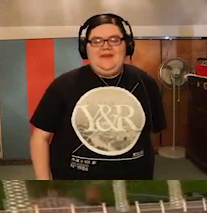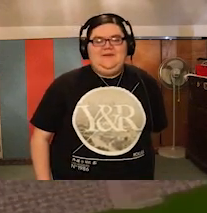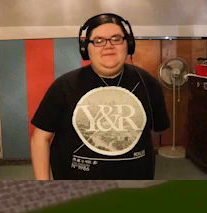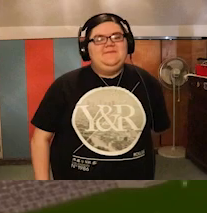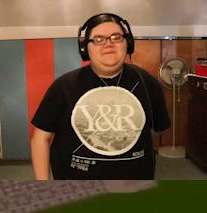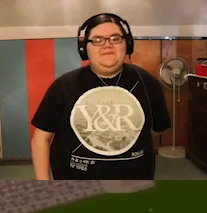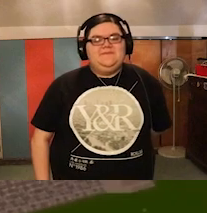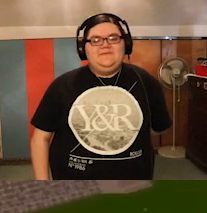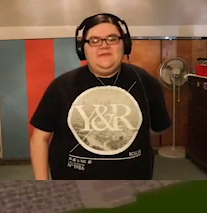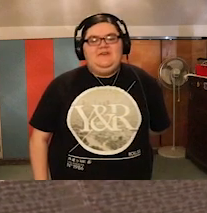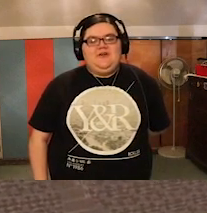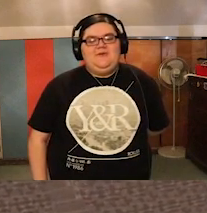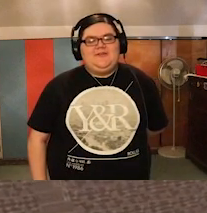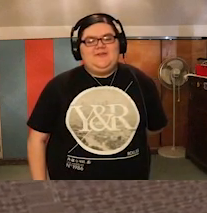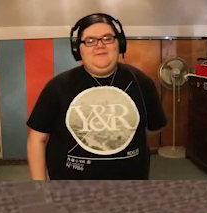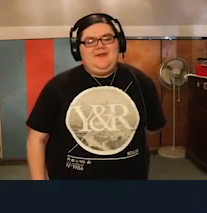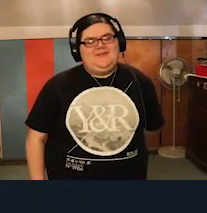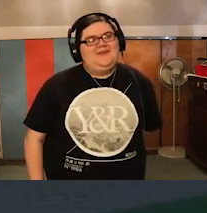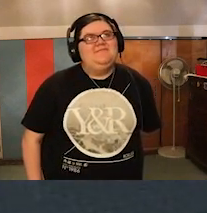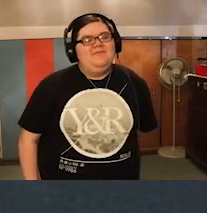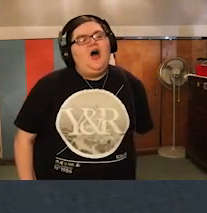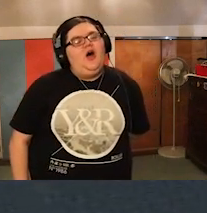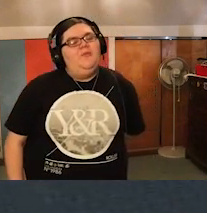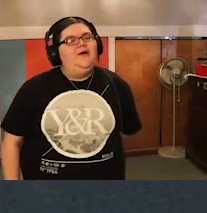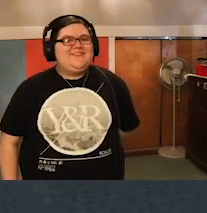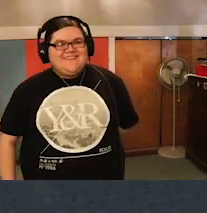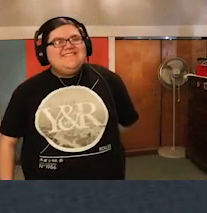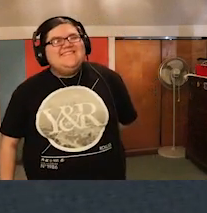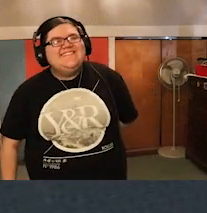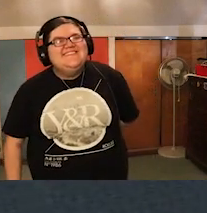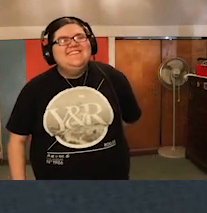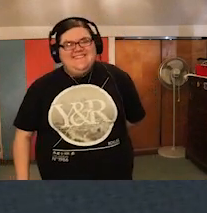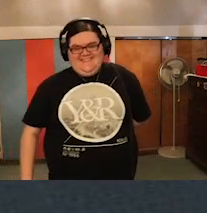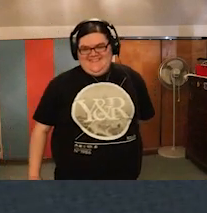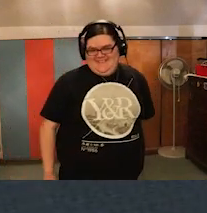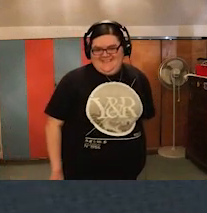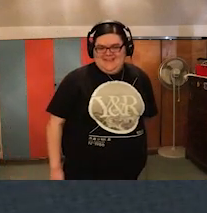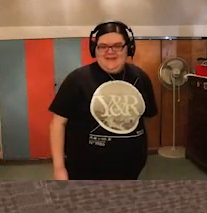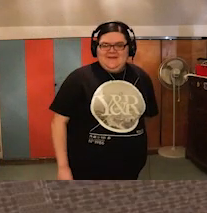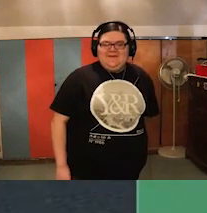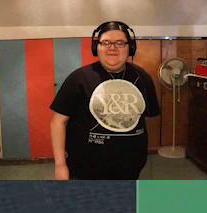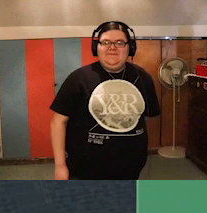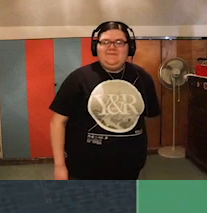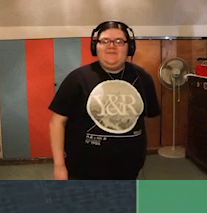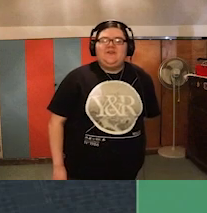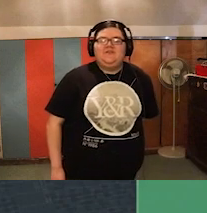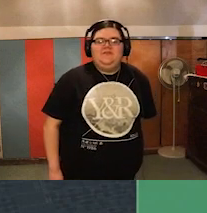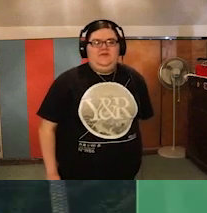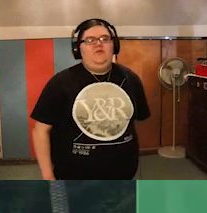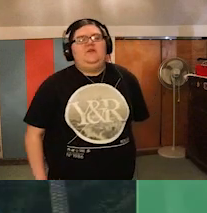almost straight. Yeah, that was almost amazing. Oh. Almost. Nice.